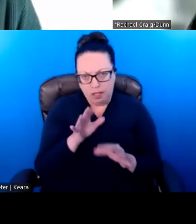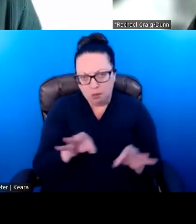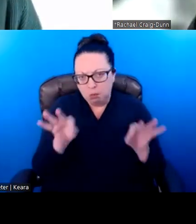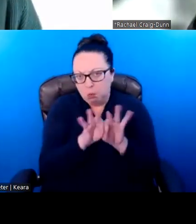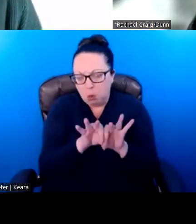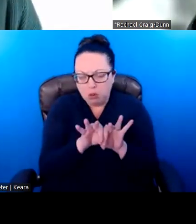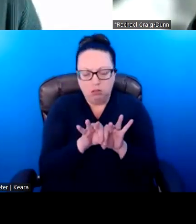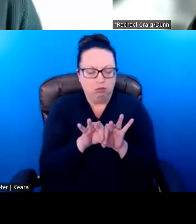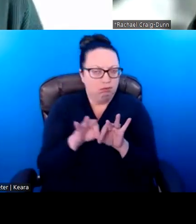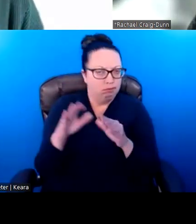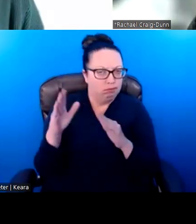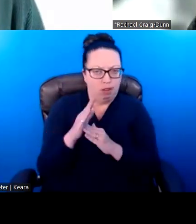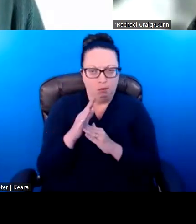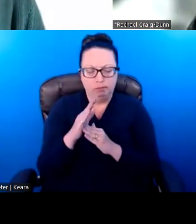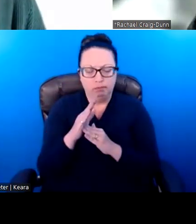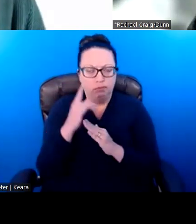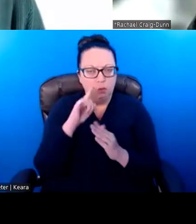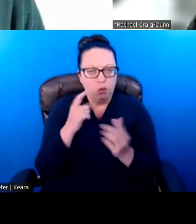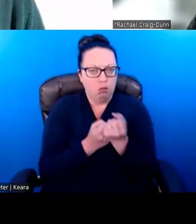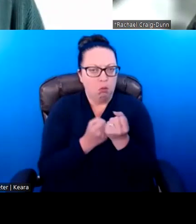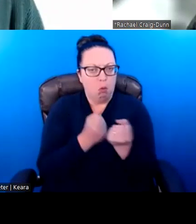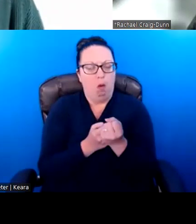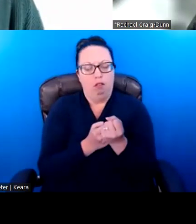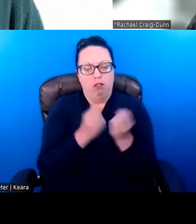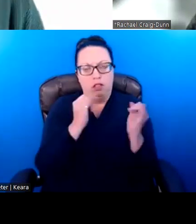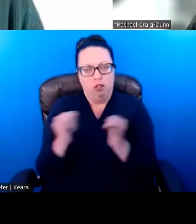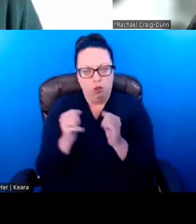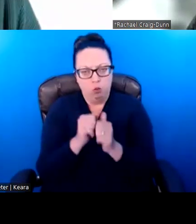go-tos to support individuals with co-occurring disorders?